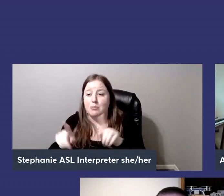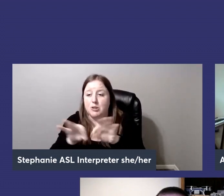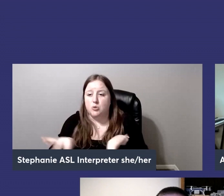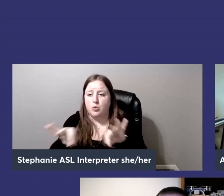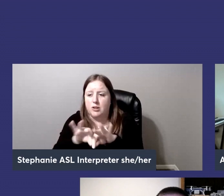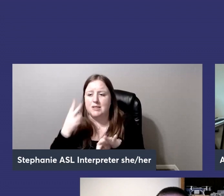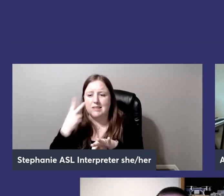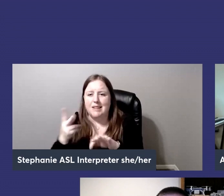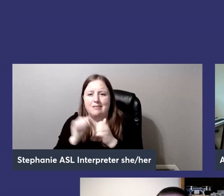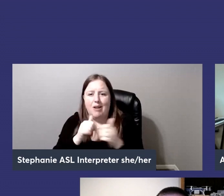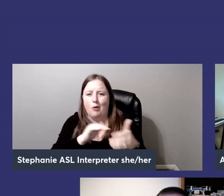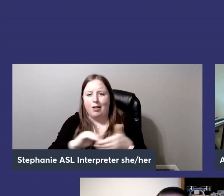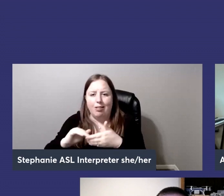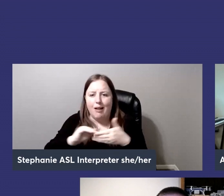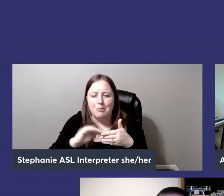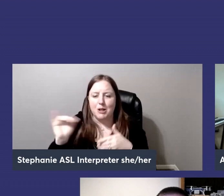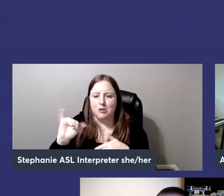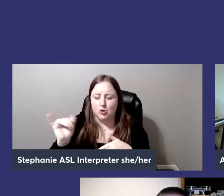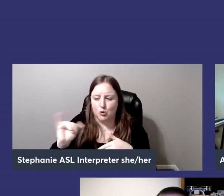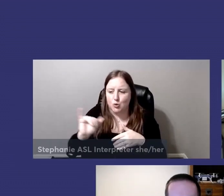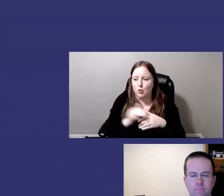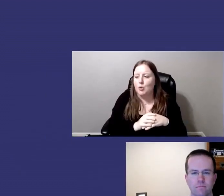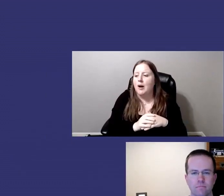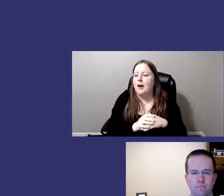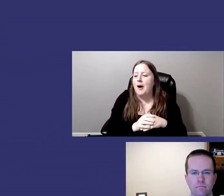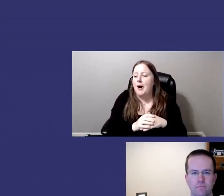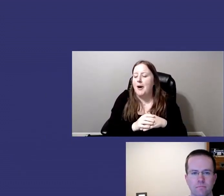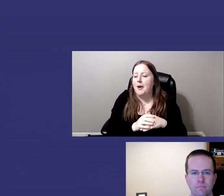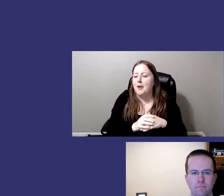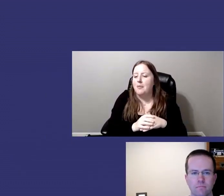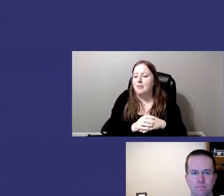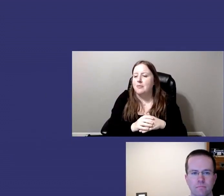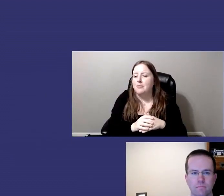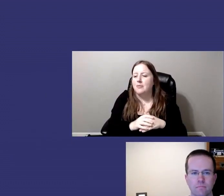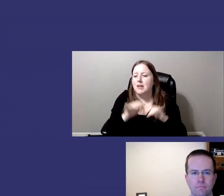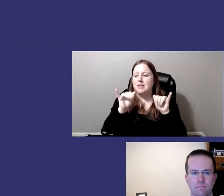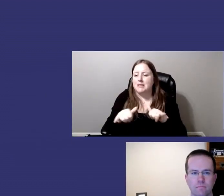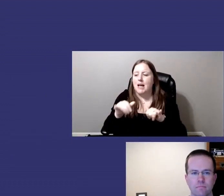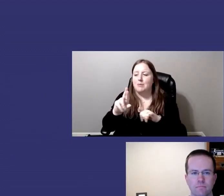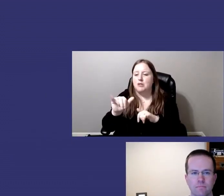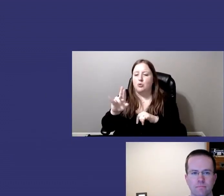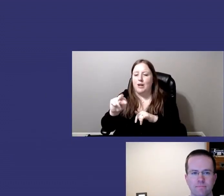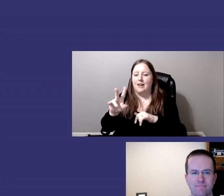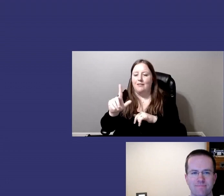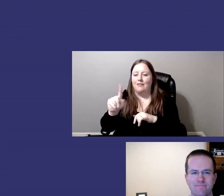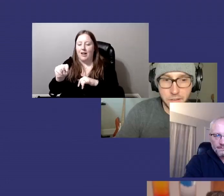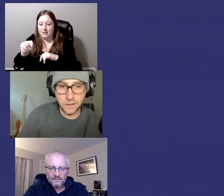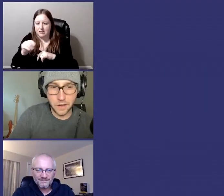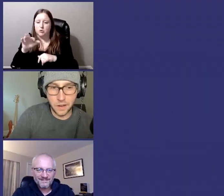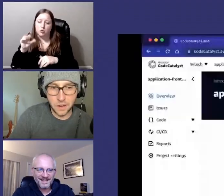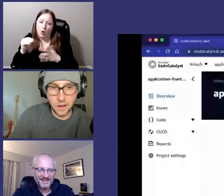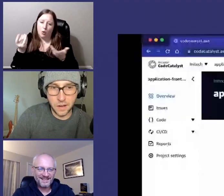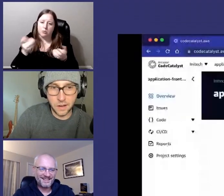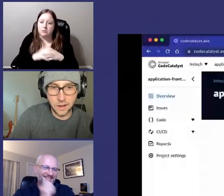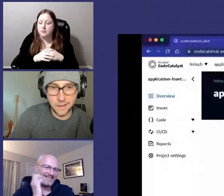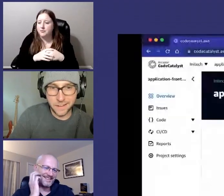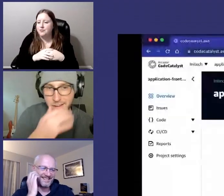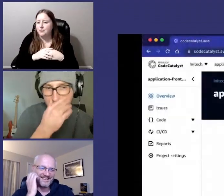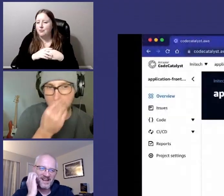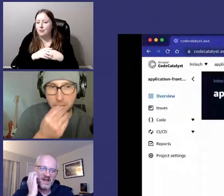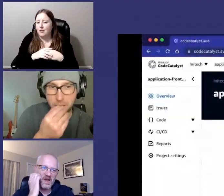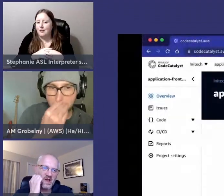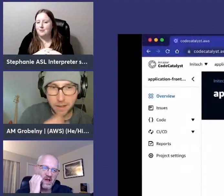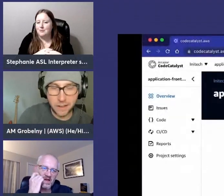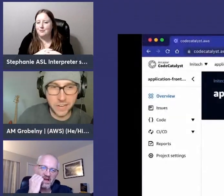collaborate and use. It's the same demo that was used. I shared during the reInvent as well. So it may look somewhat